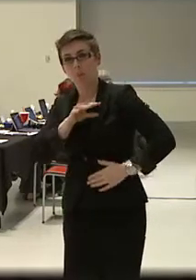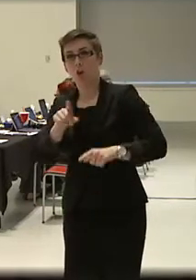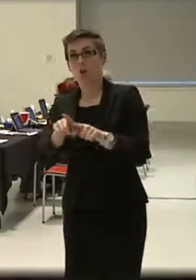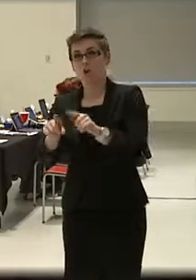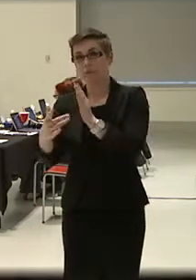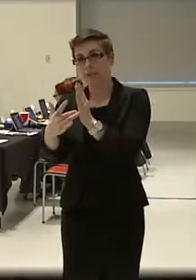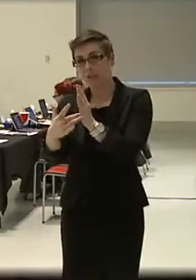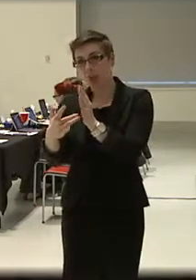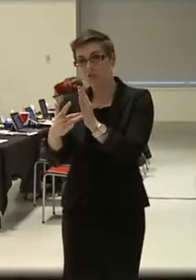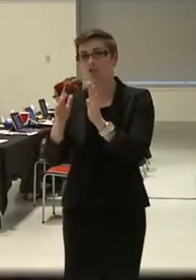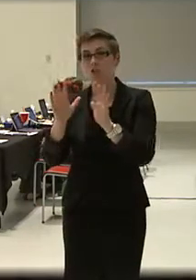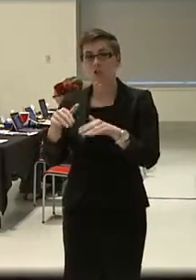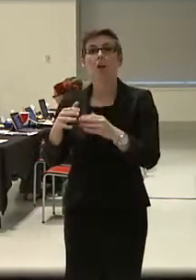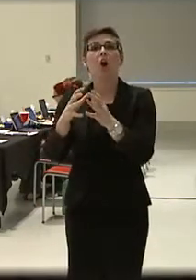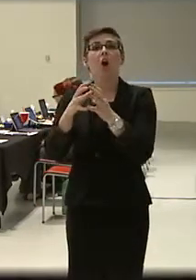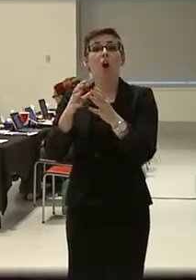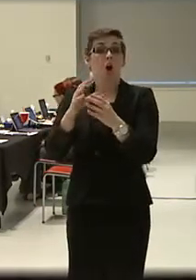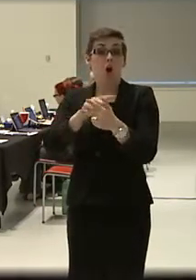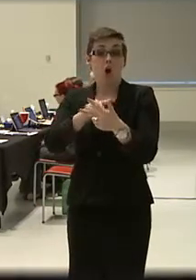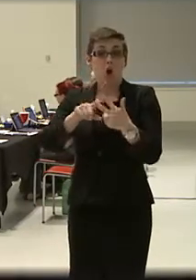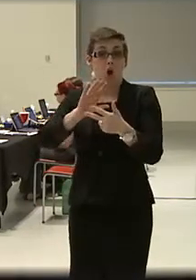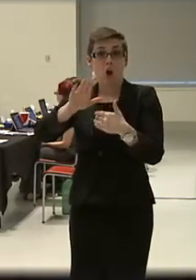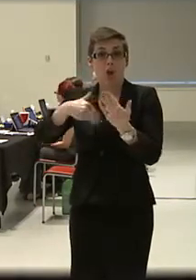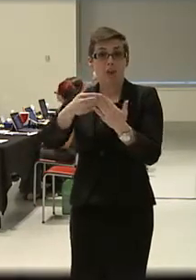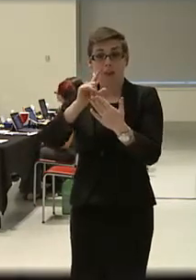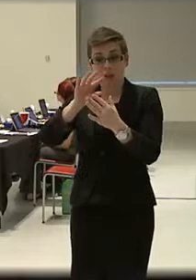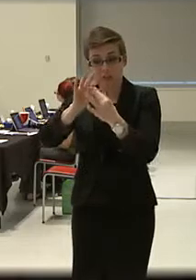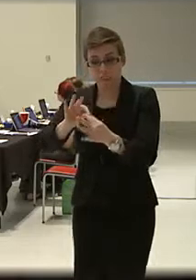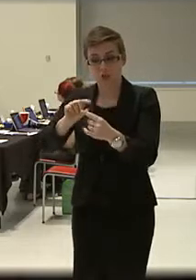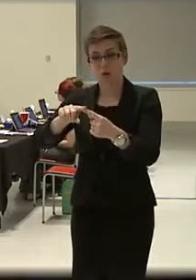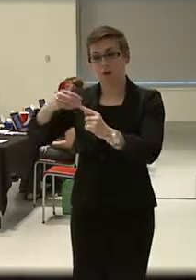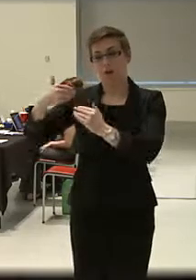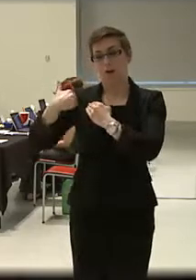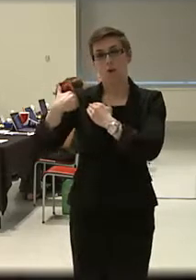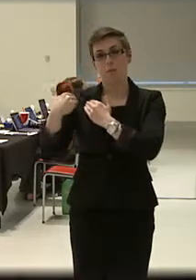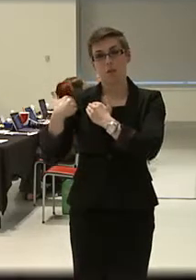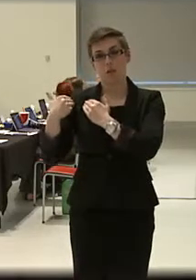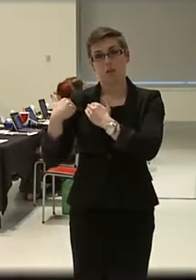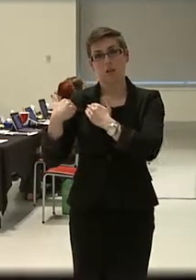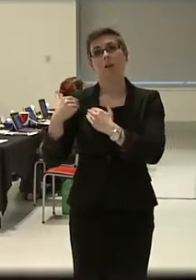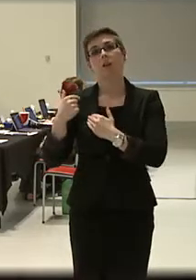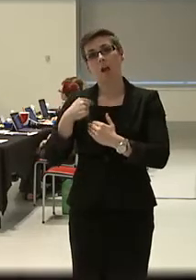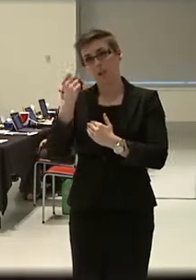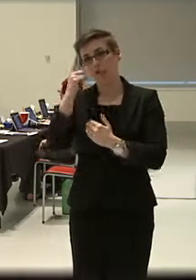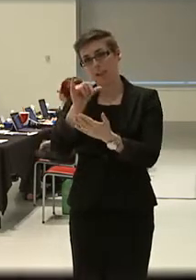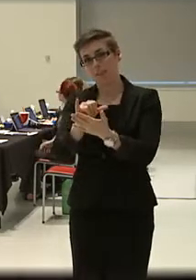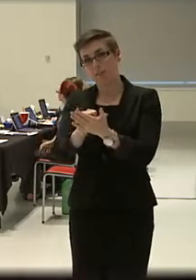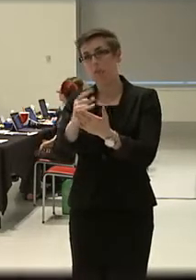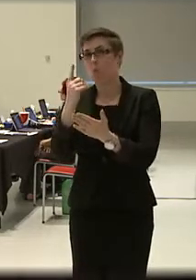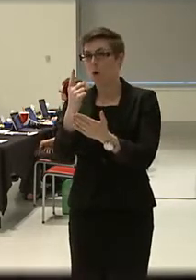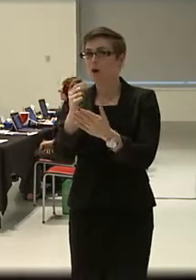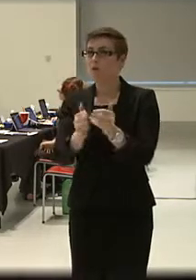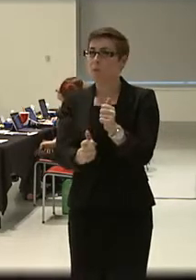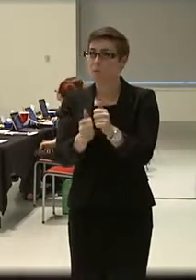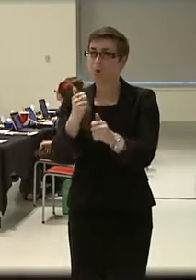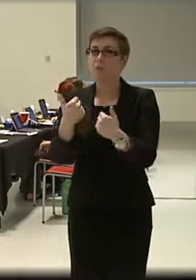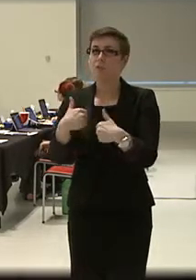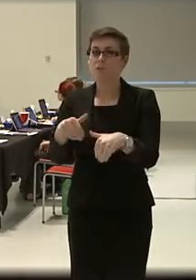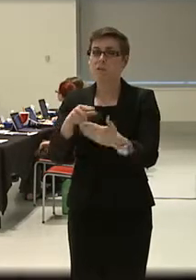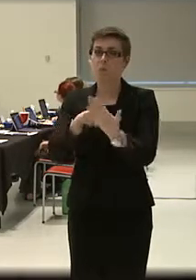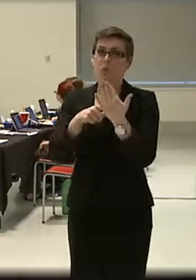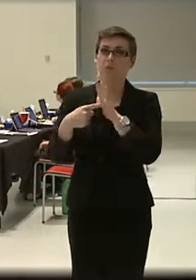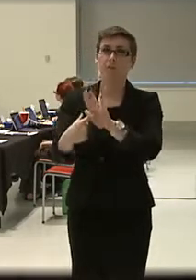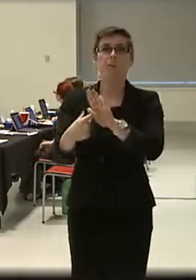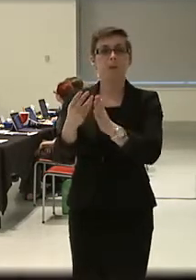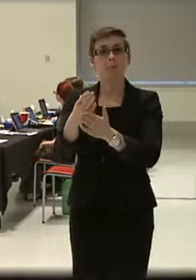And all of that seems to gear around accountability, and I understand that. But I think one of the most telling parts for me today was this last